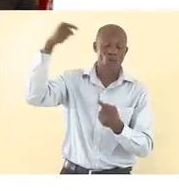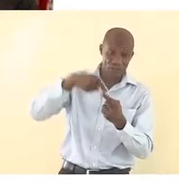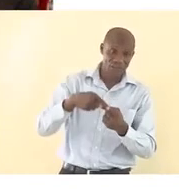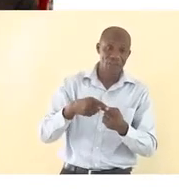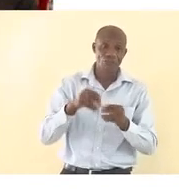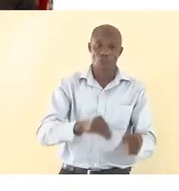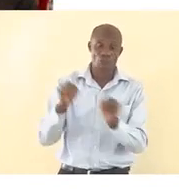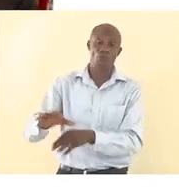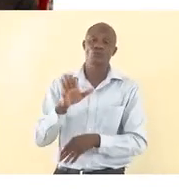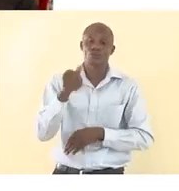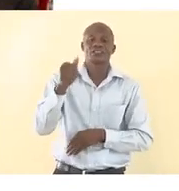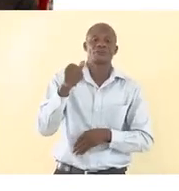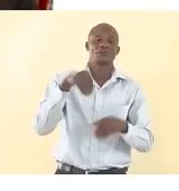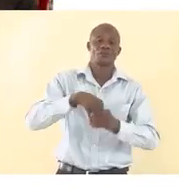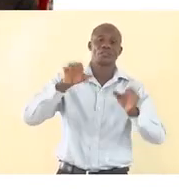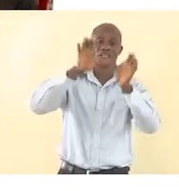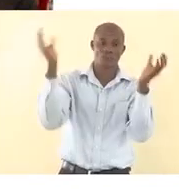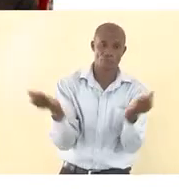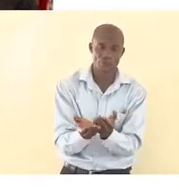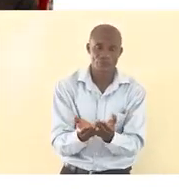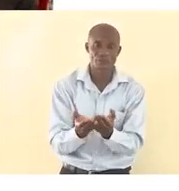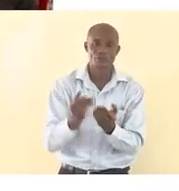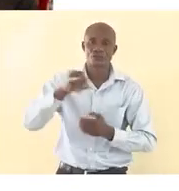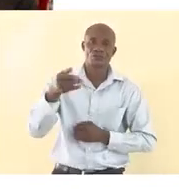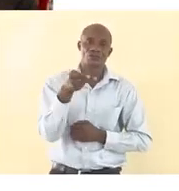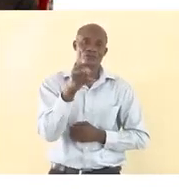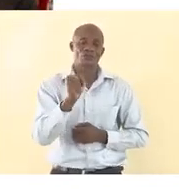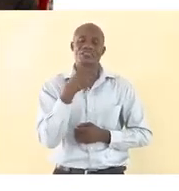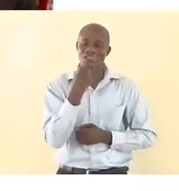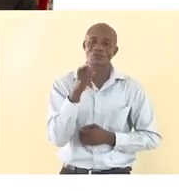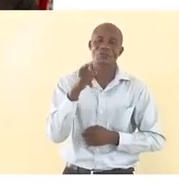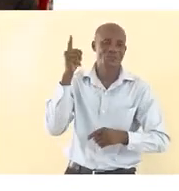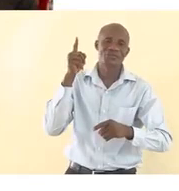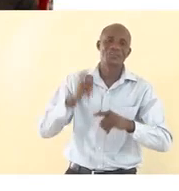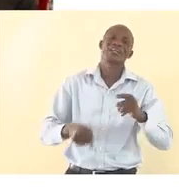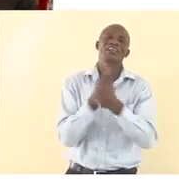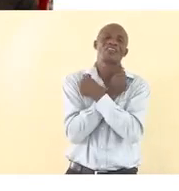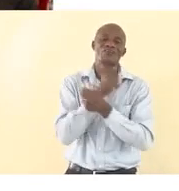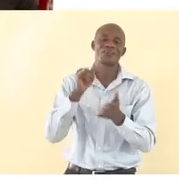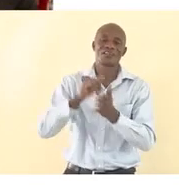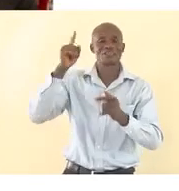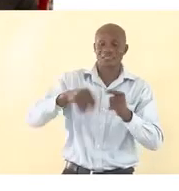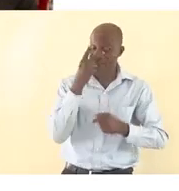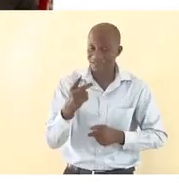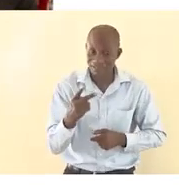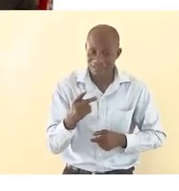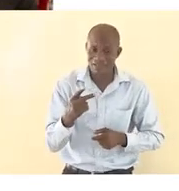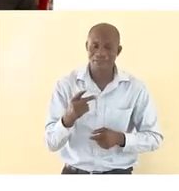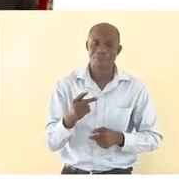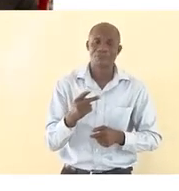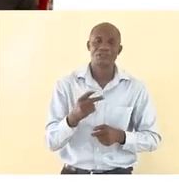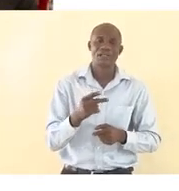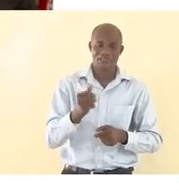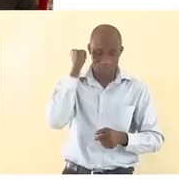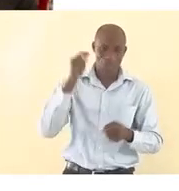one can see. As John says, you cannot say you love God that you cannot see when you do not love your neighbor that you can see. Our age tends